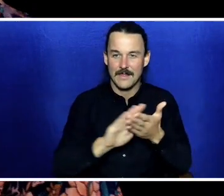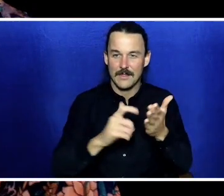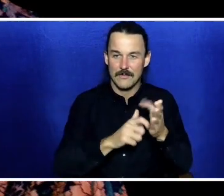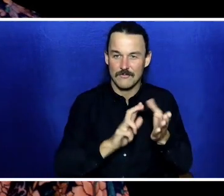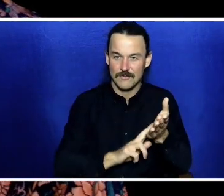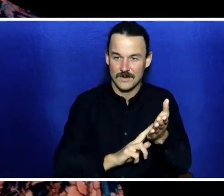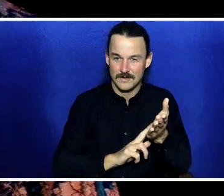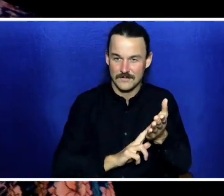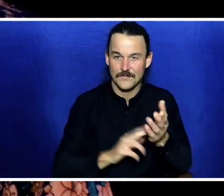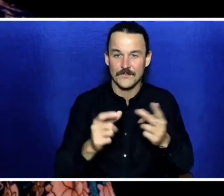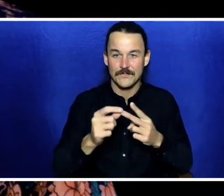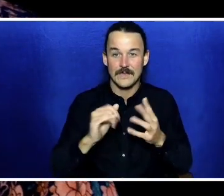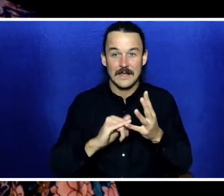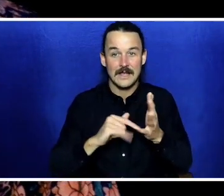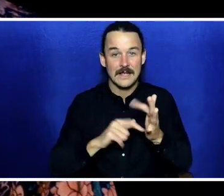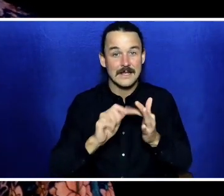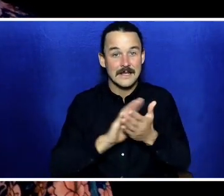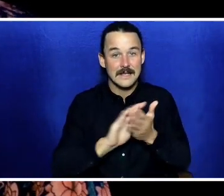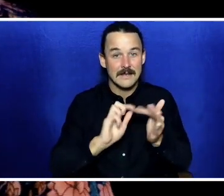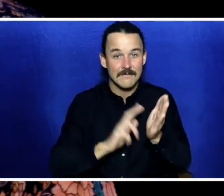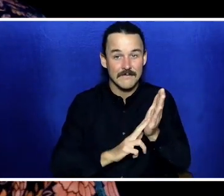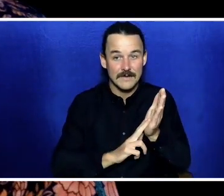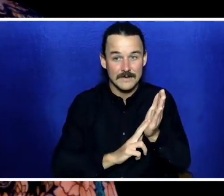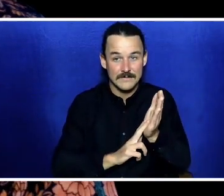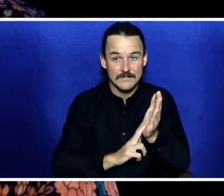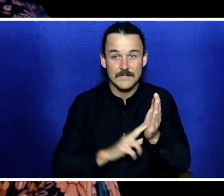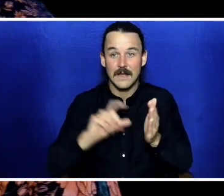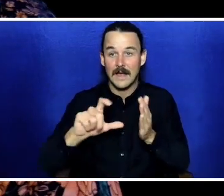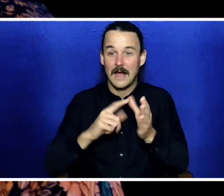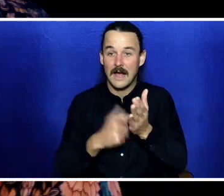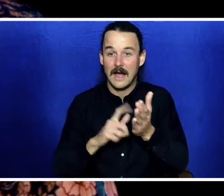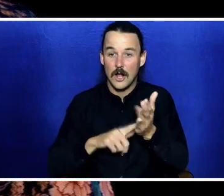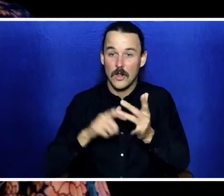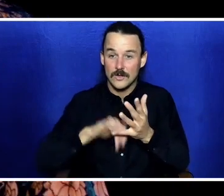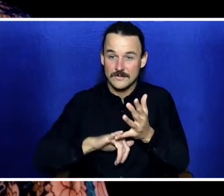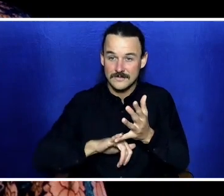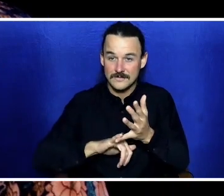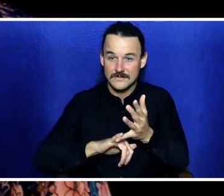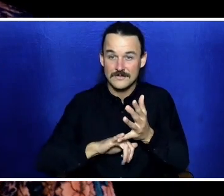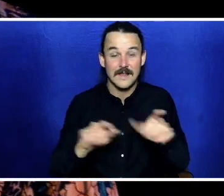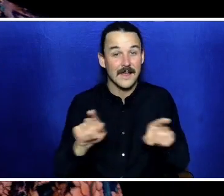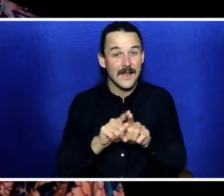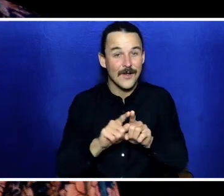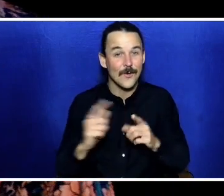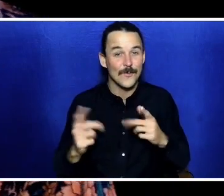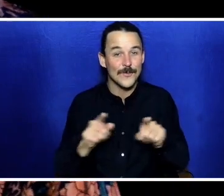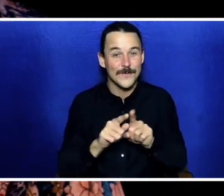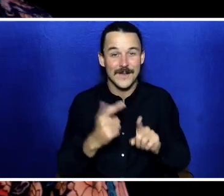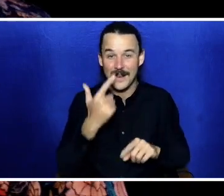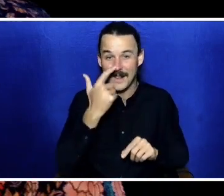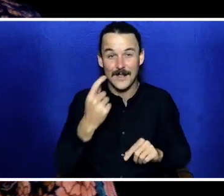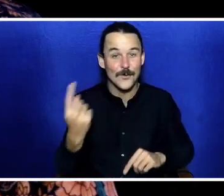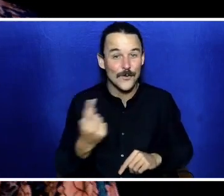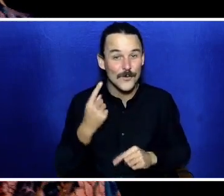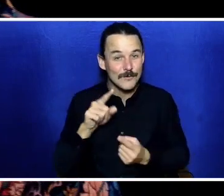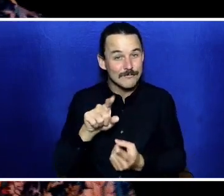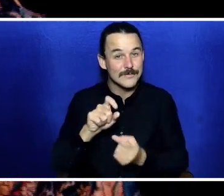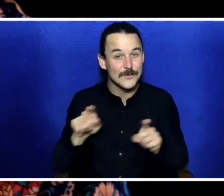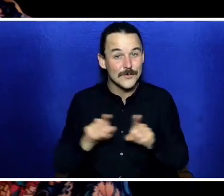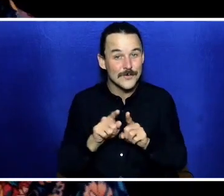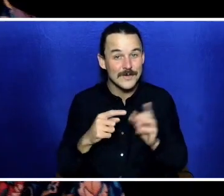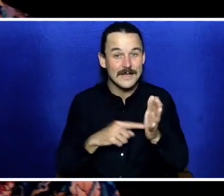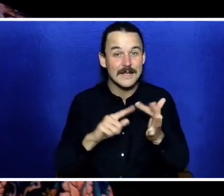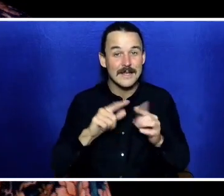role of Zerga, Carlos Ibarsenas as Nadir, and we're very fortunate to have managed to secure Teddy Tahi Roach